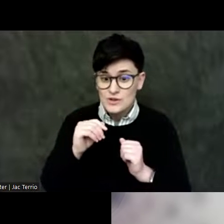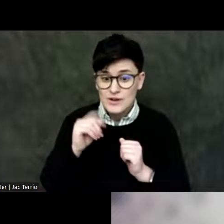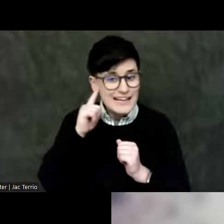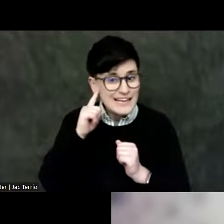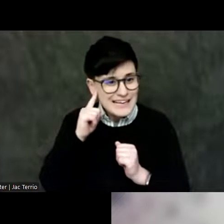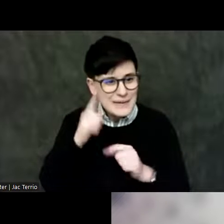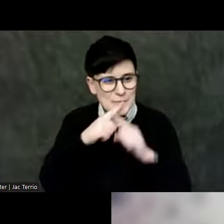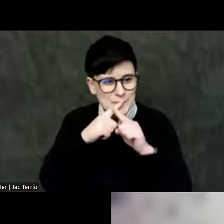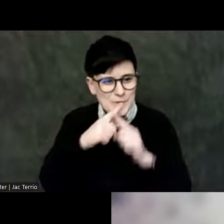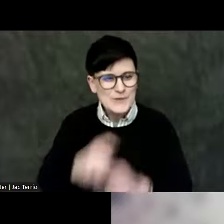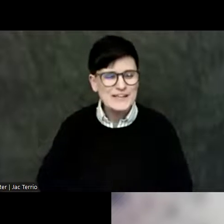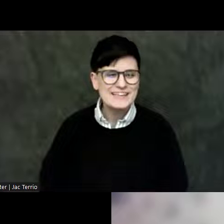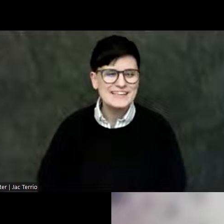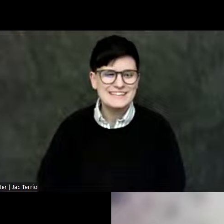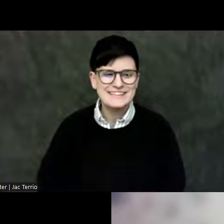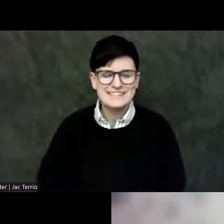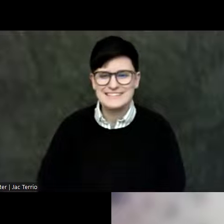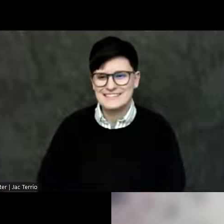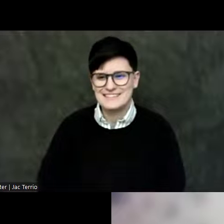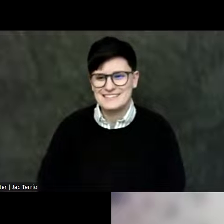Oops, you're on mute.